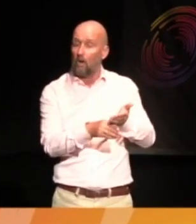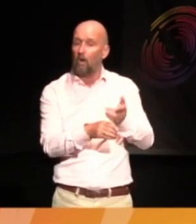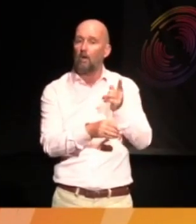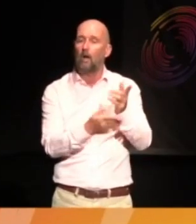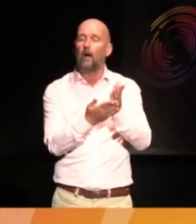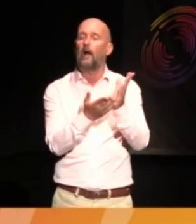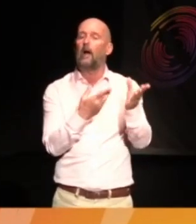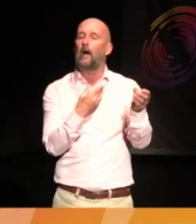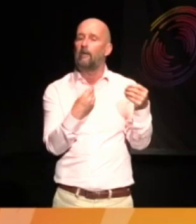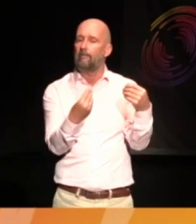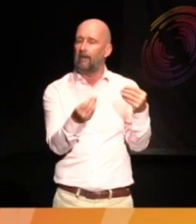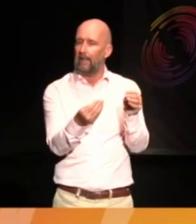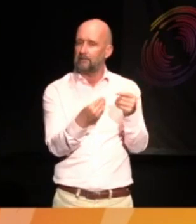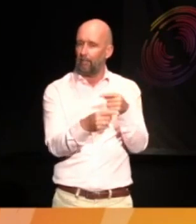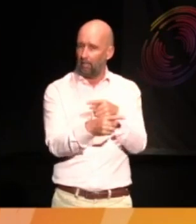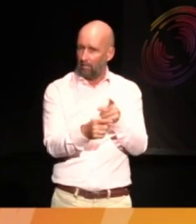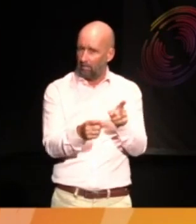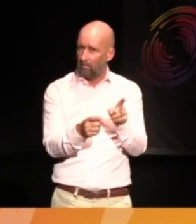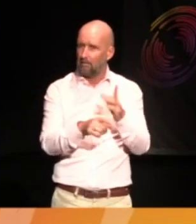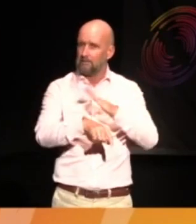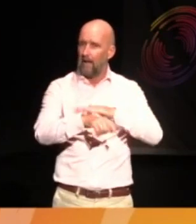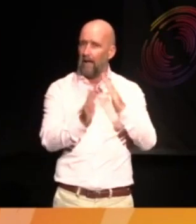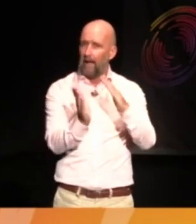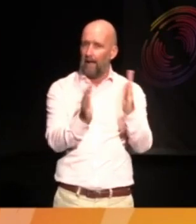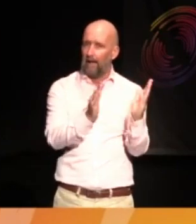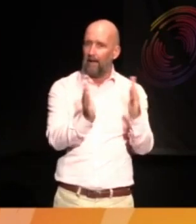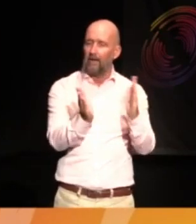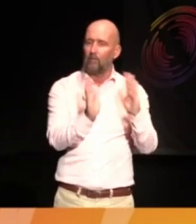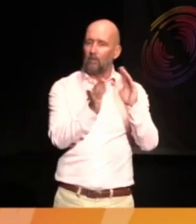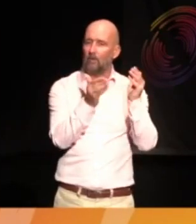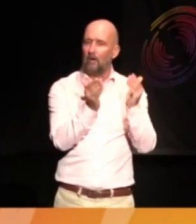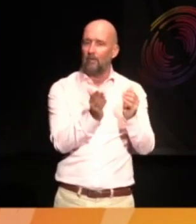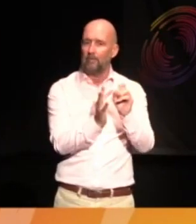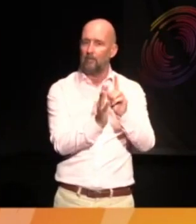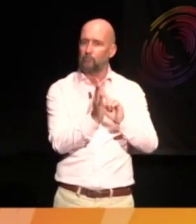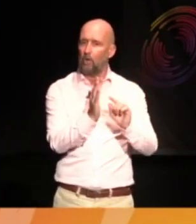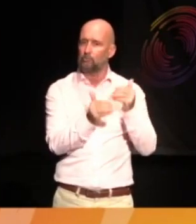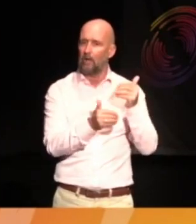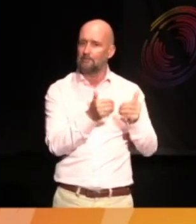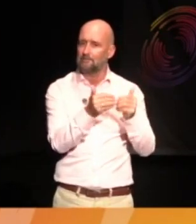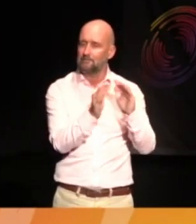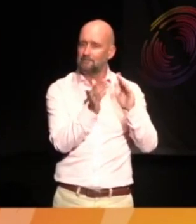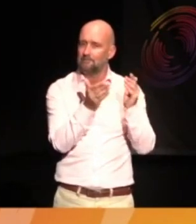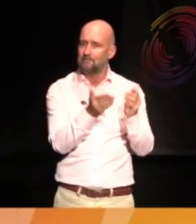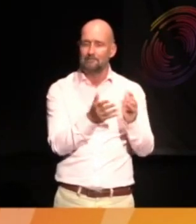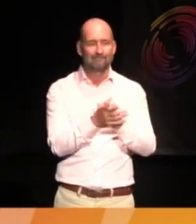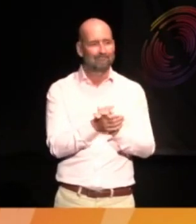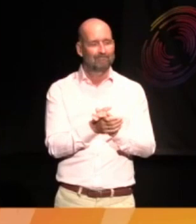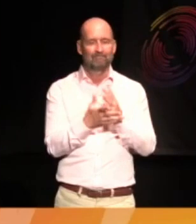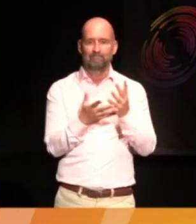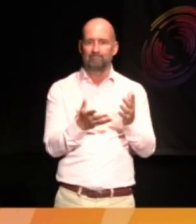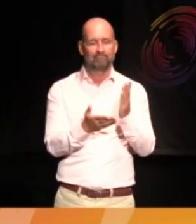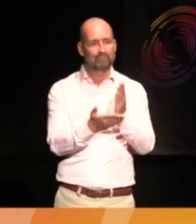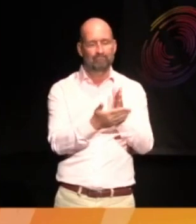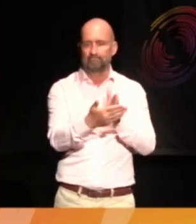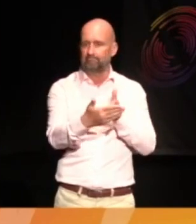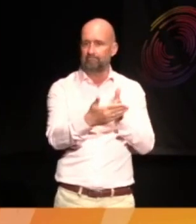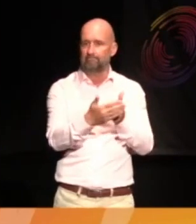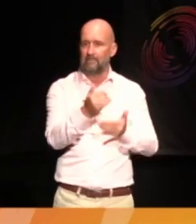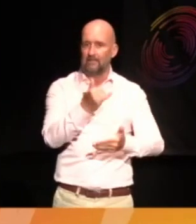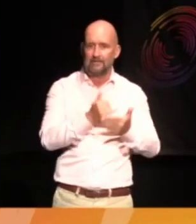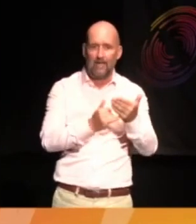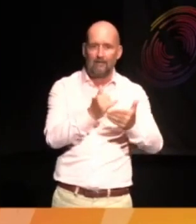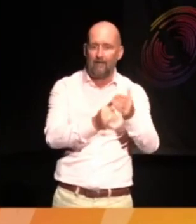flexible, something that is often project-based rather than So instead of having like deadlines each